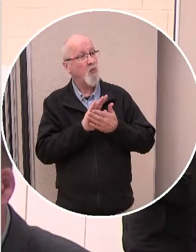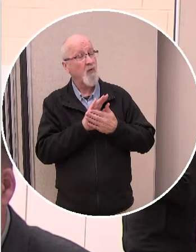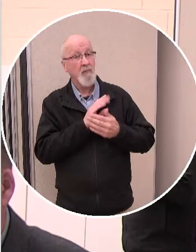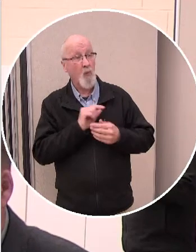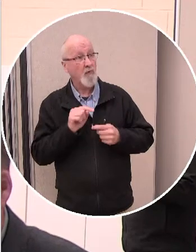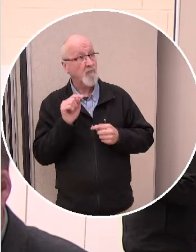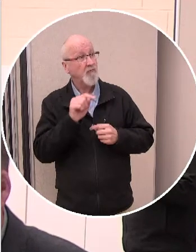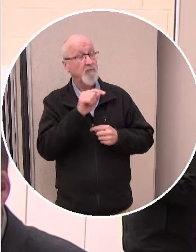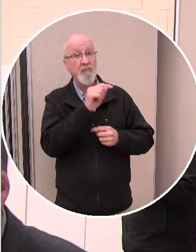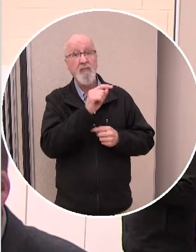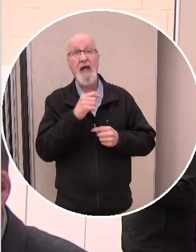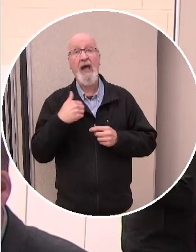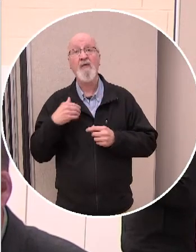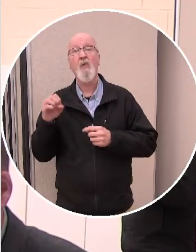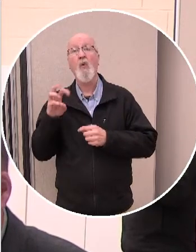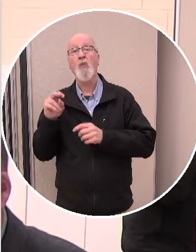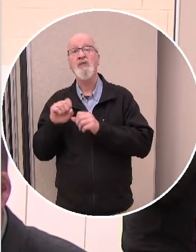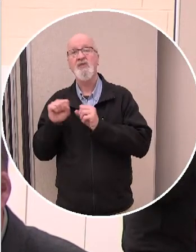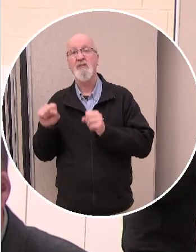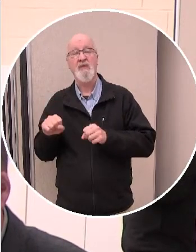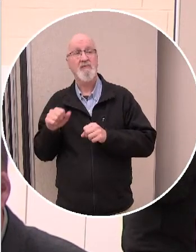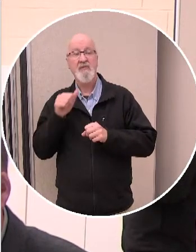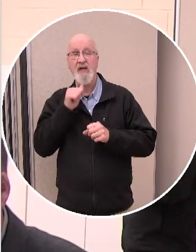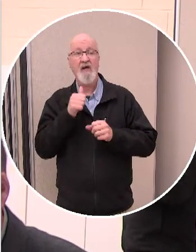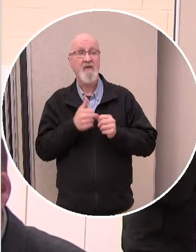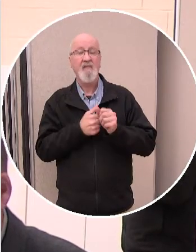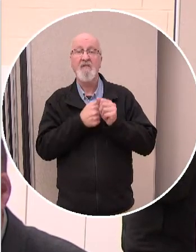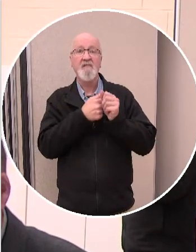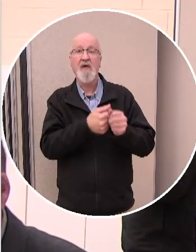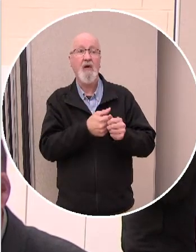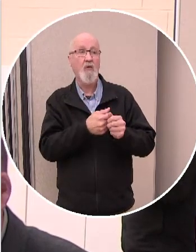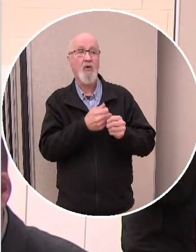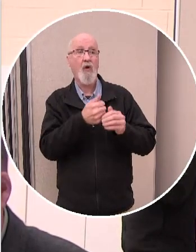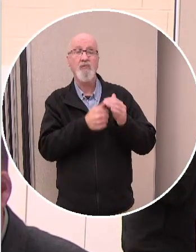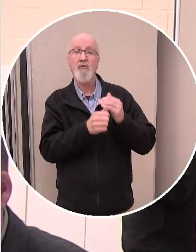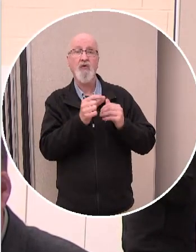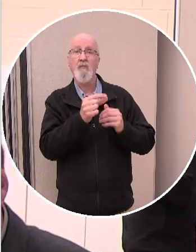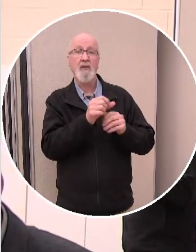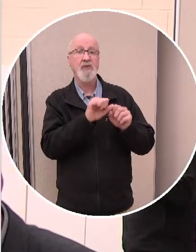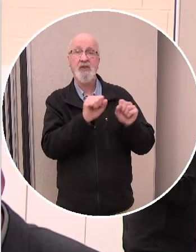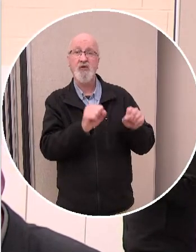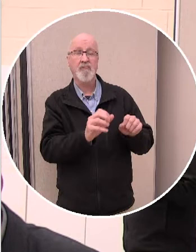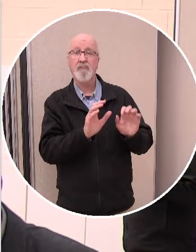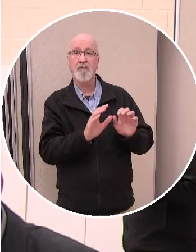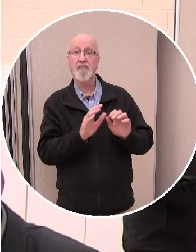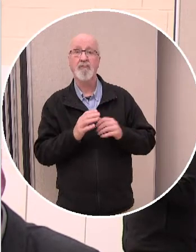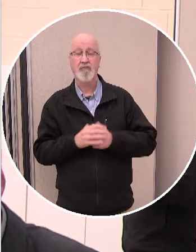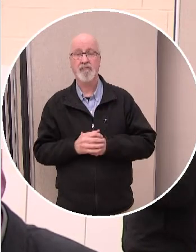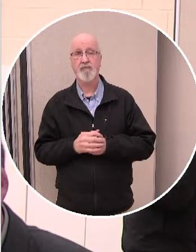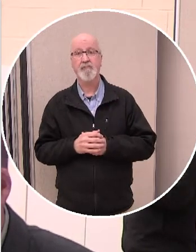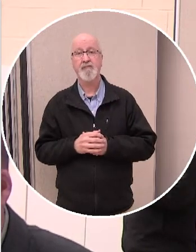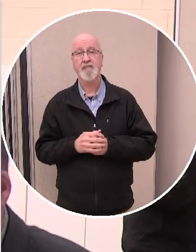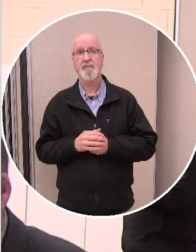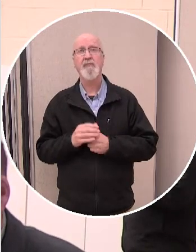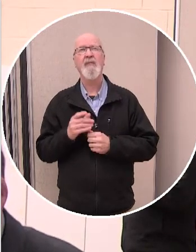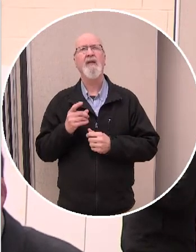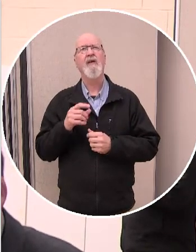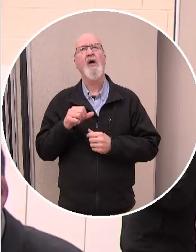its own systems and not on core government systems. The next discussion was about